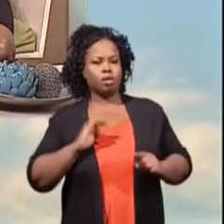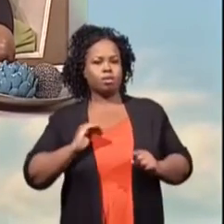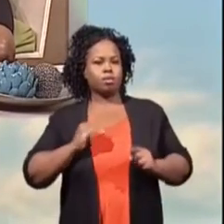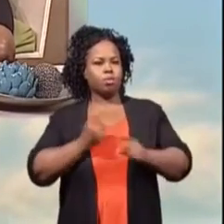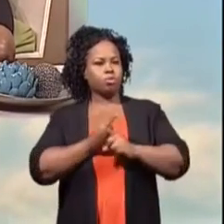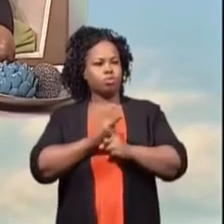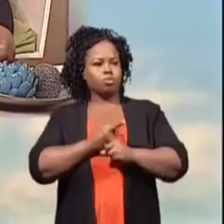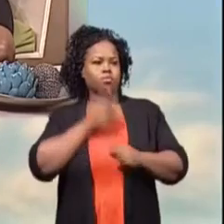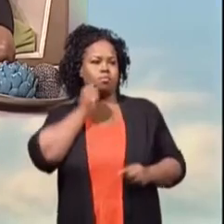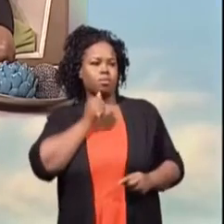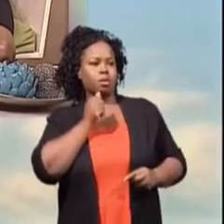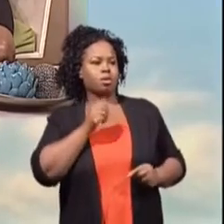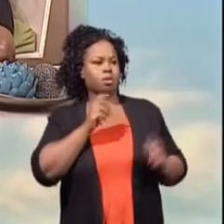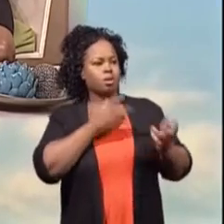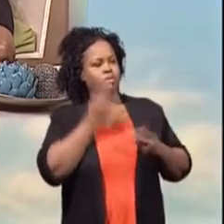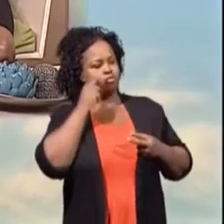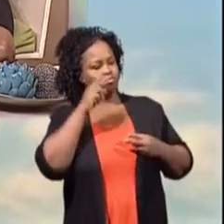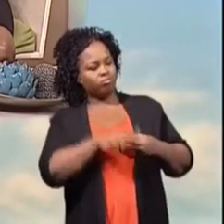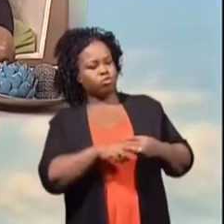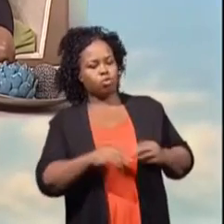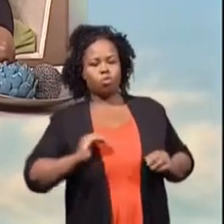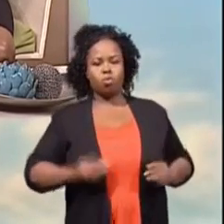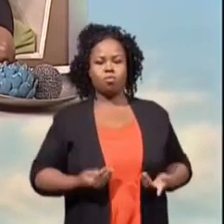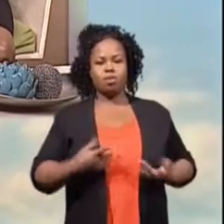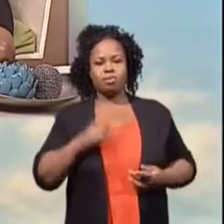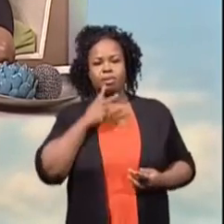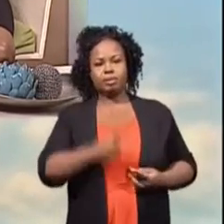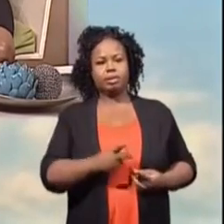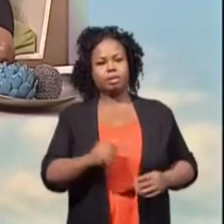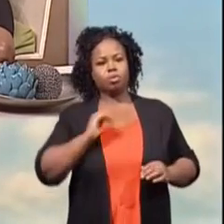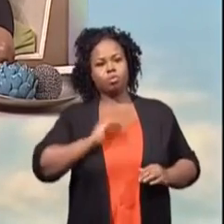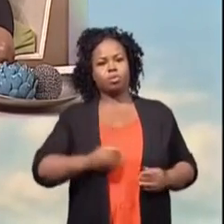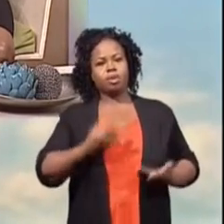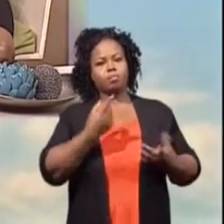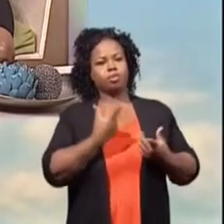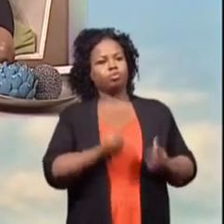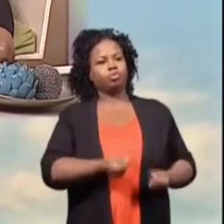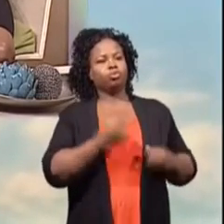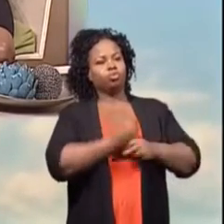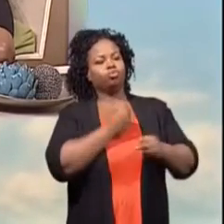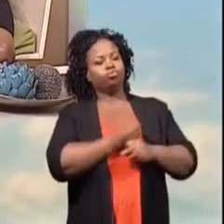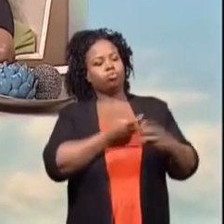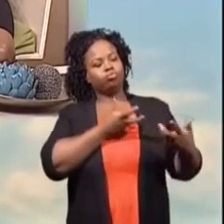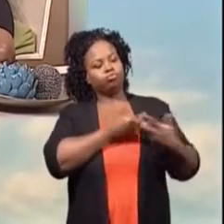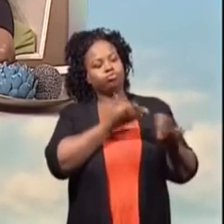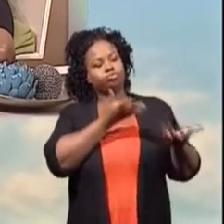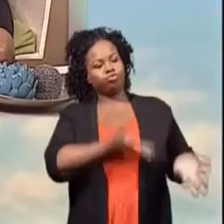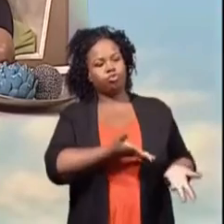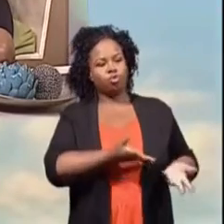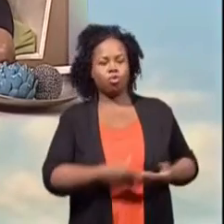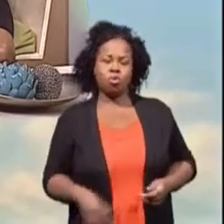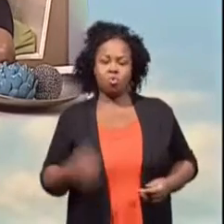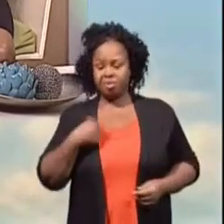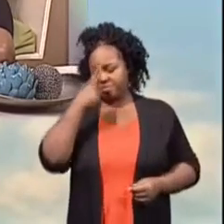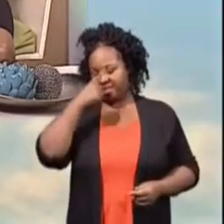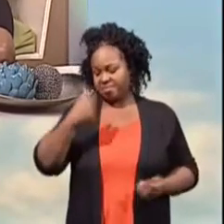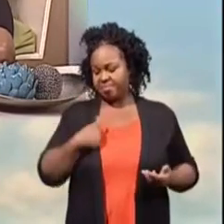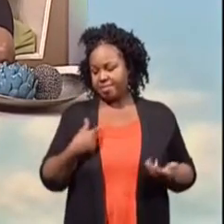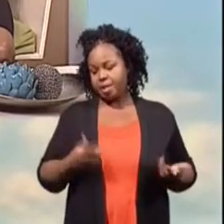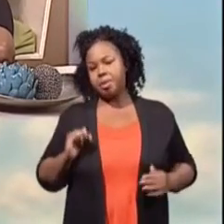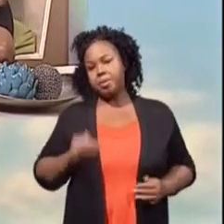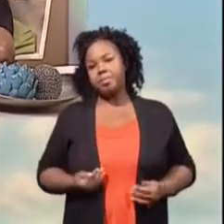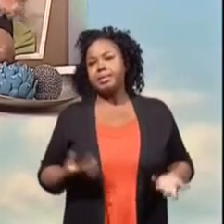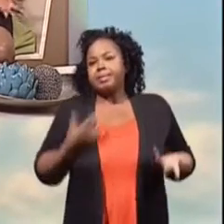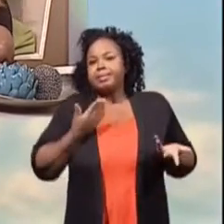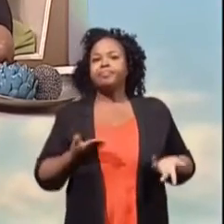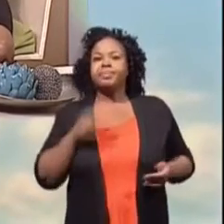enang basadi banang lona le banana banang lona hore mosadi ke mosadi tshwantsa etse sebetso etsang ke basadi ba bang or msadi pili ba hore ke na mosadi